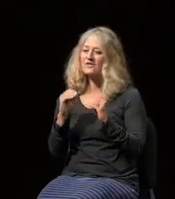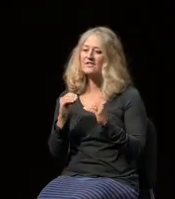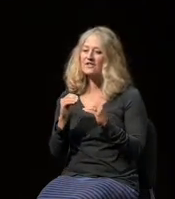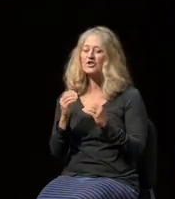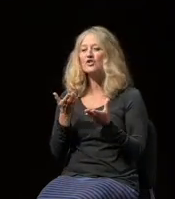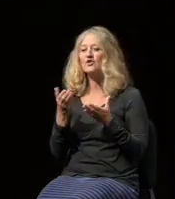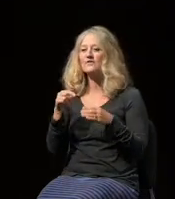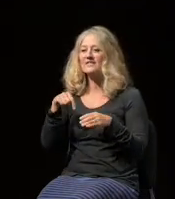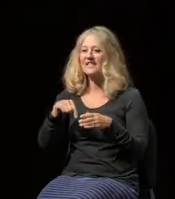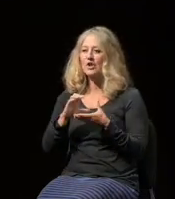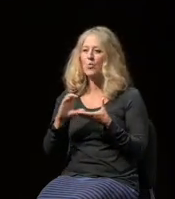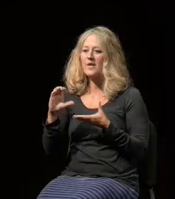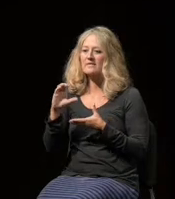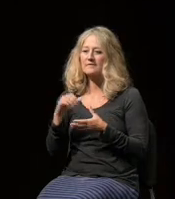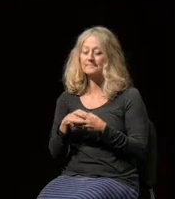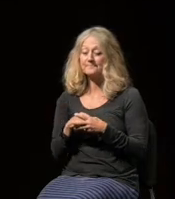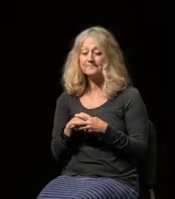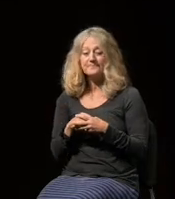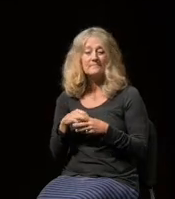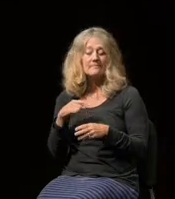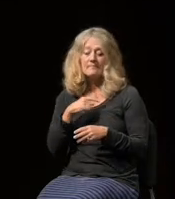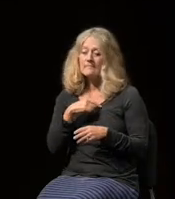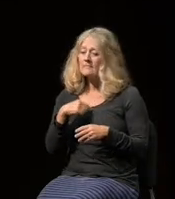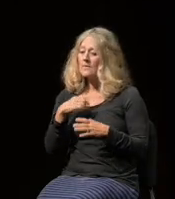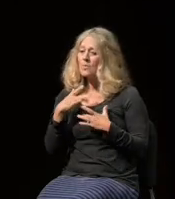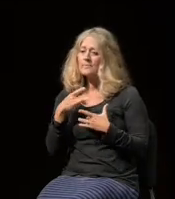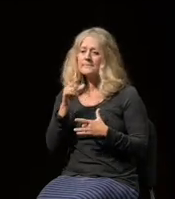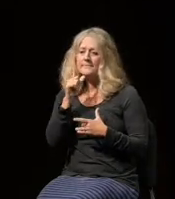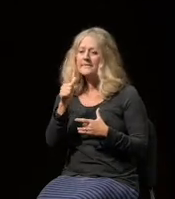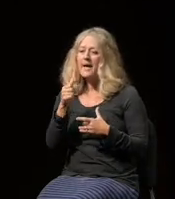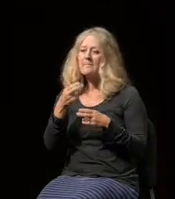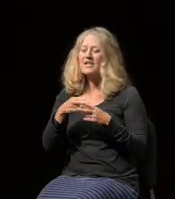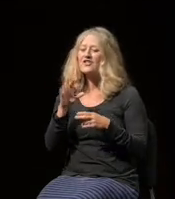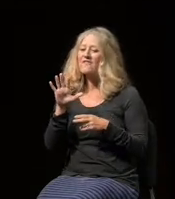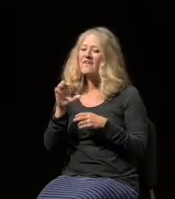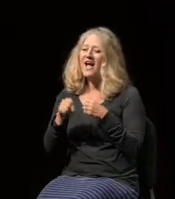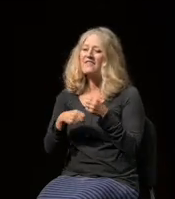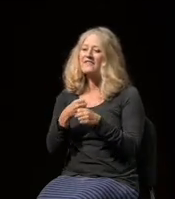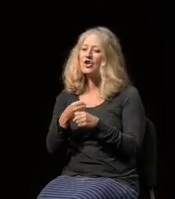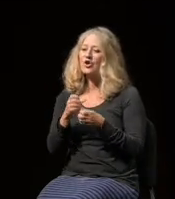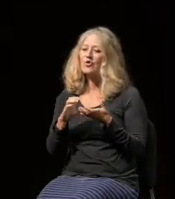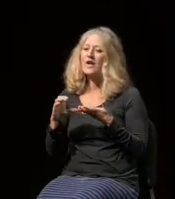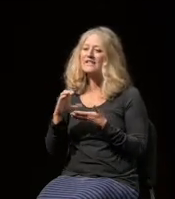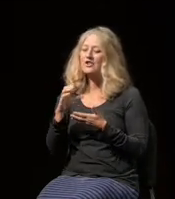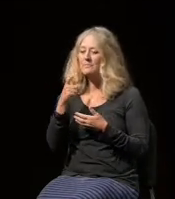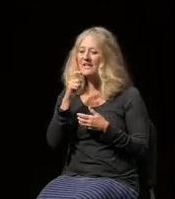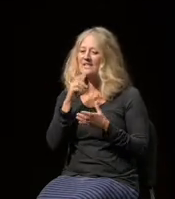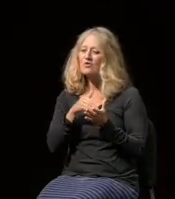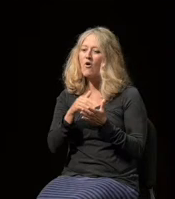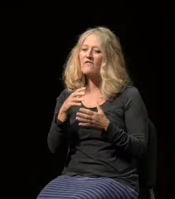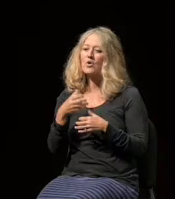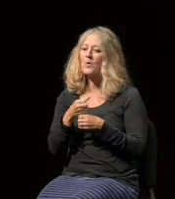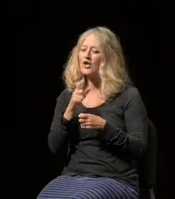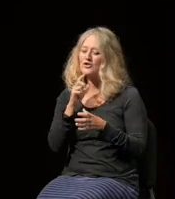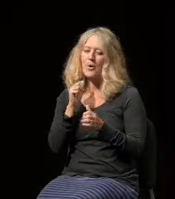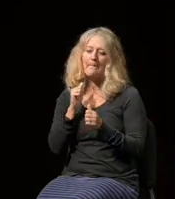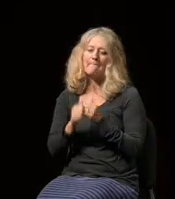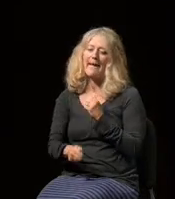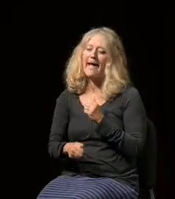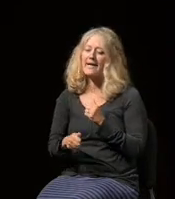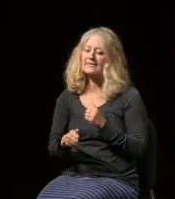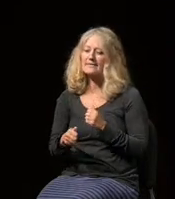Cuesta. We don't usually mention the five-year criterion because often winners are well past the